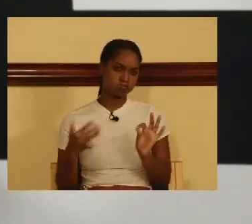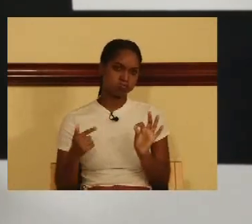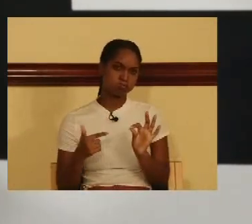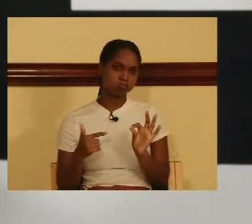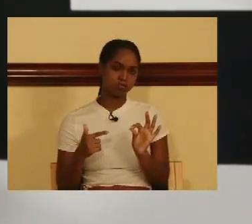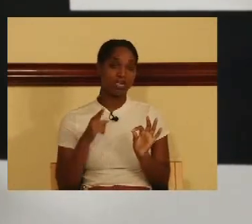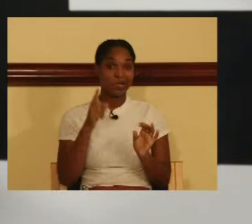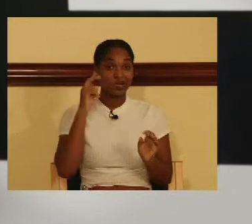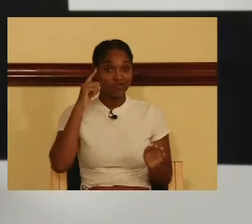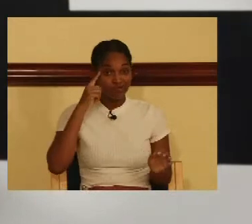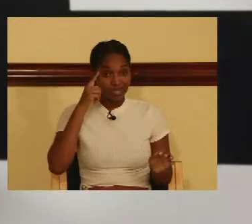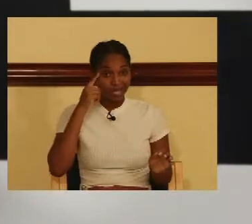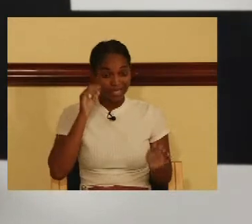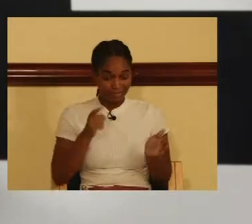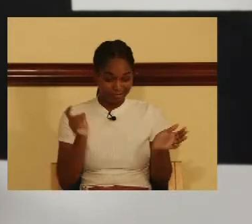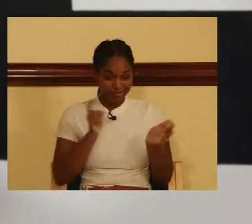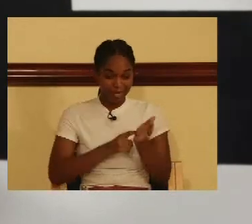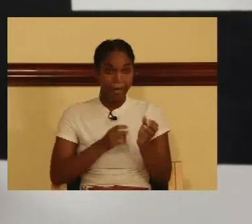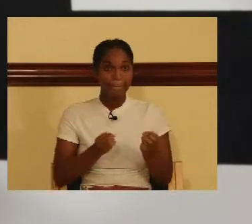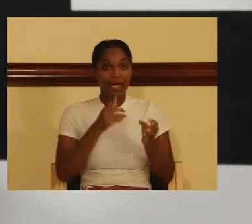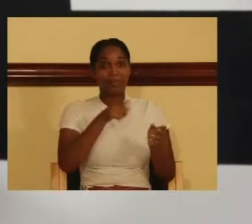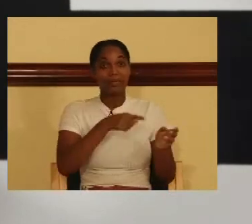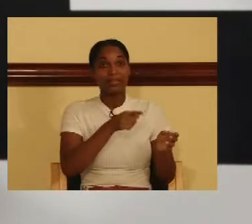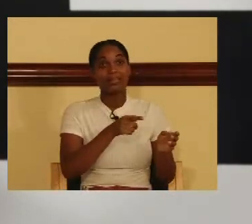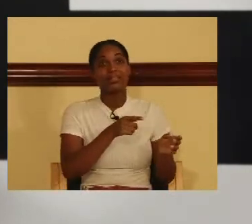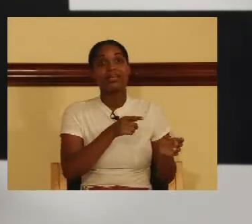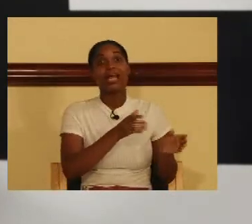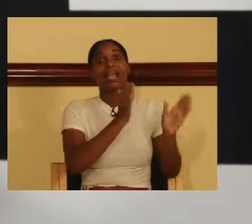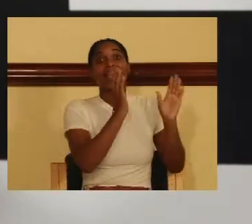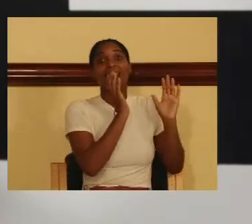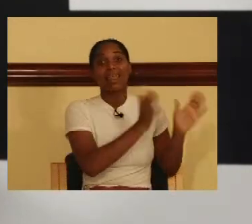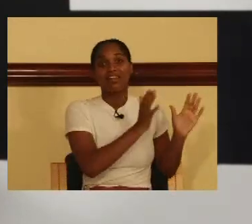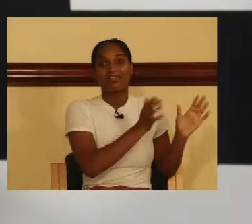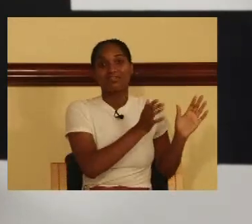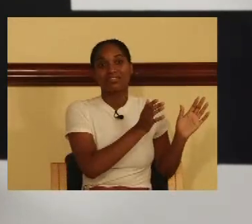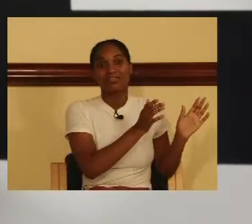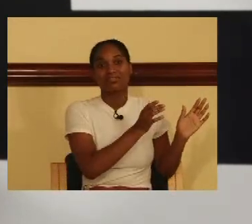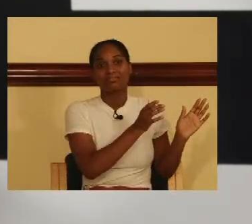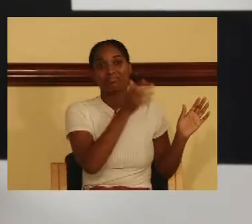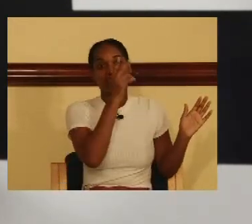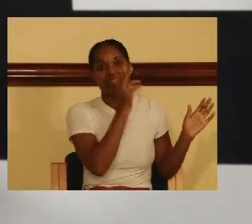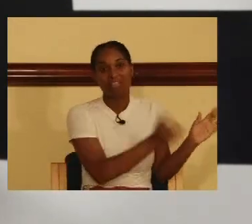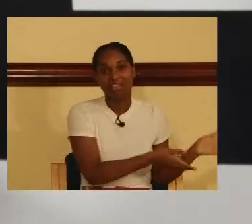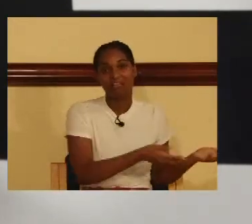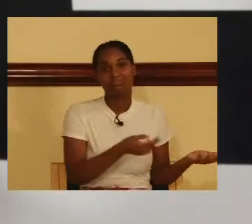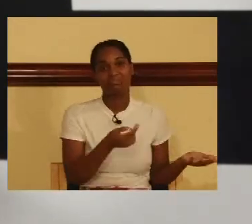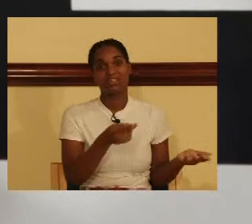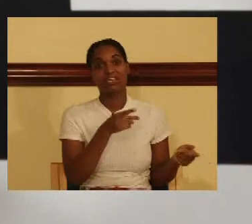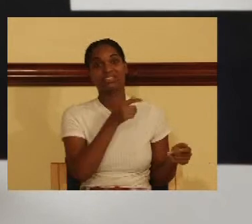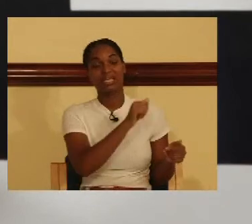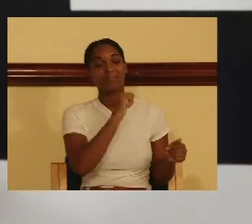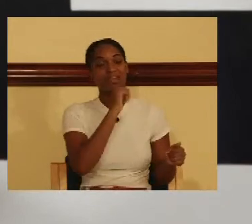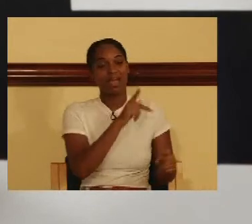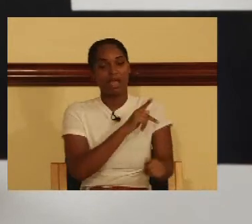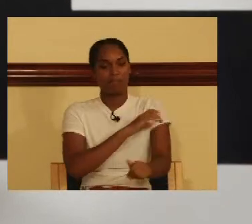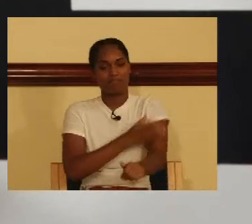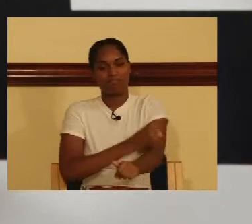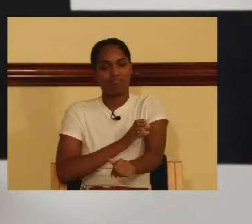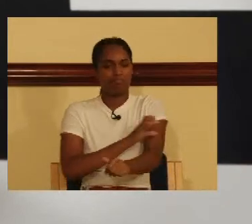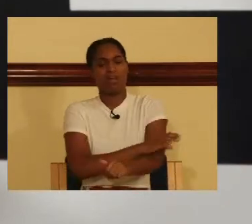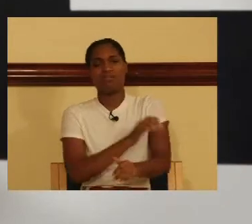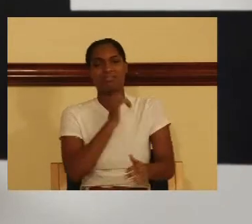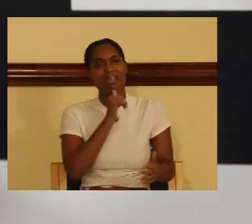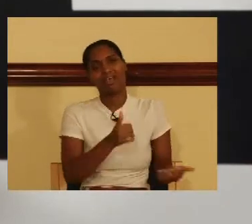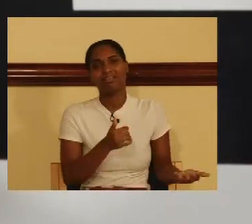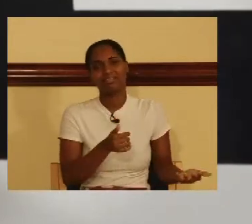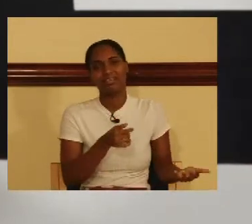that many of them have been left on the fringes. Many of them are not empowered in that regard, and that is